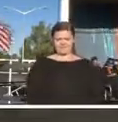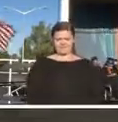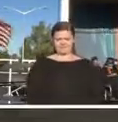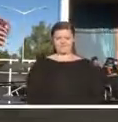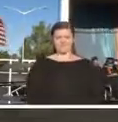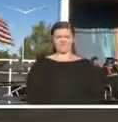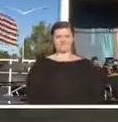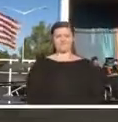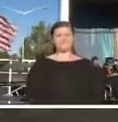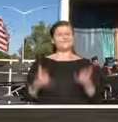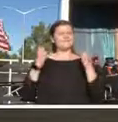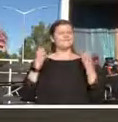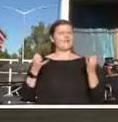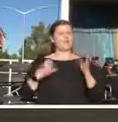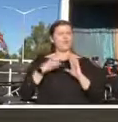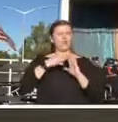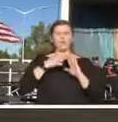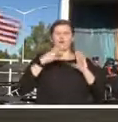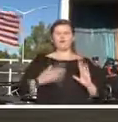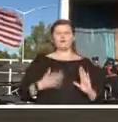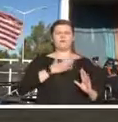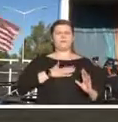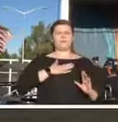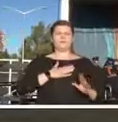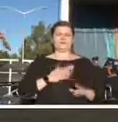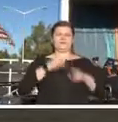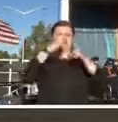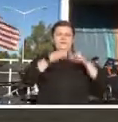At this time, will the readers please call the roll?